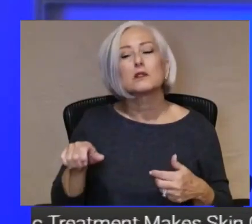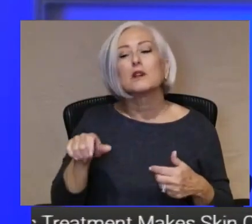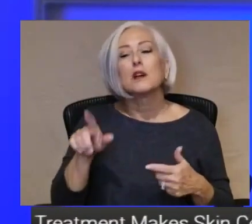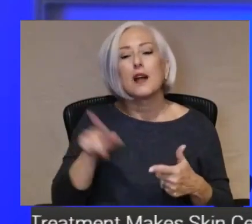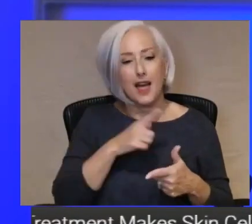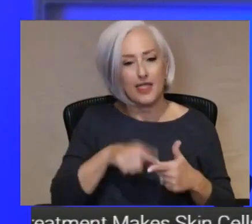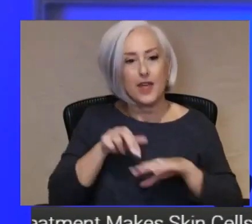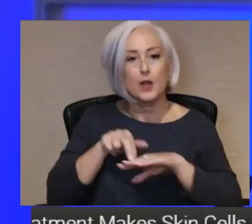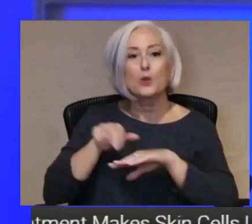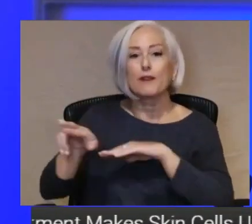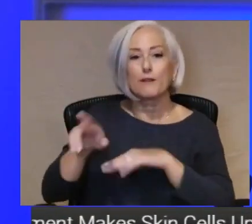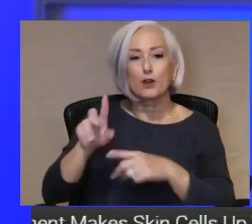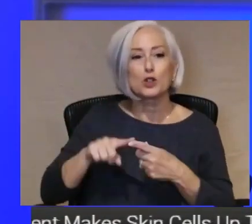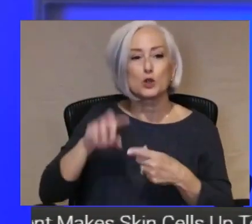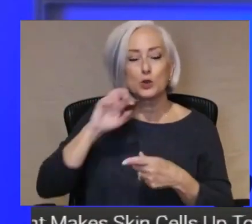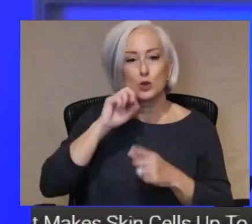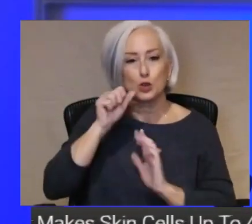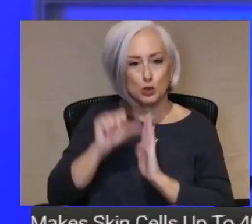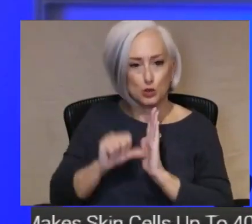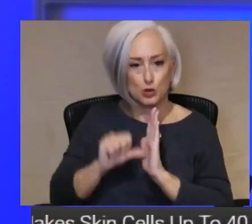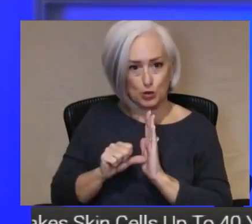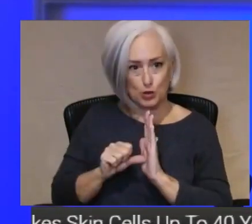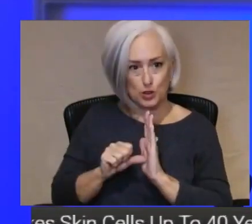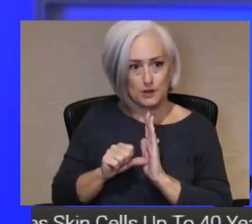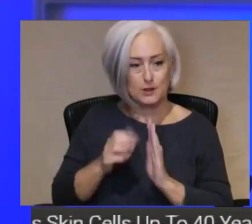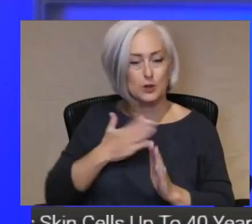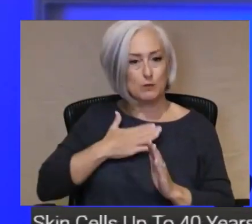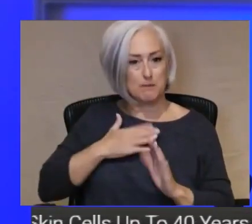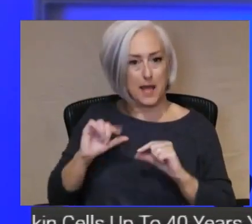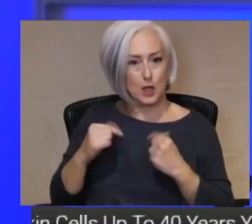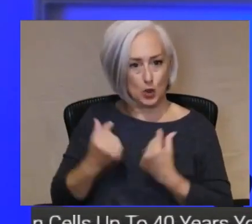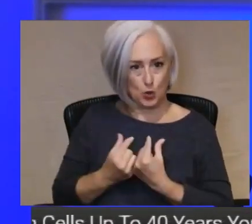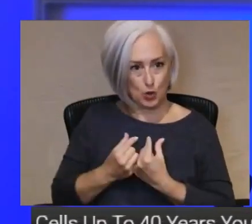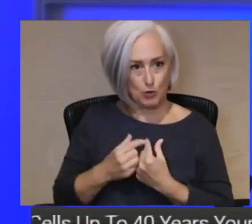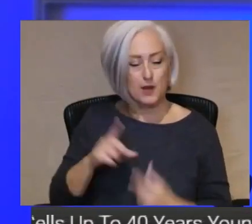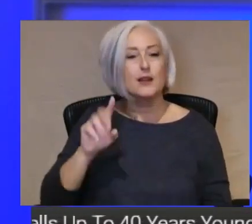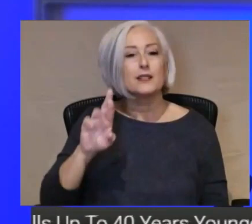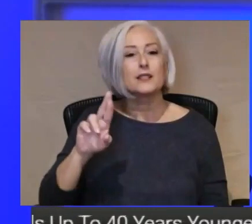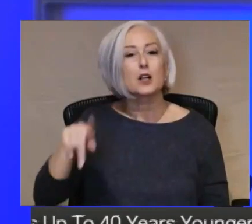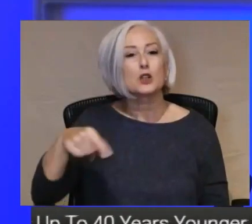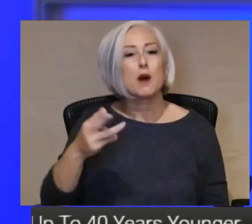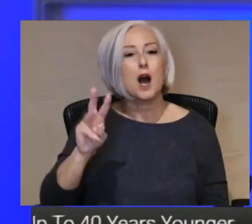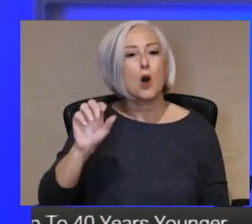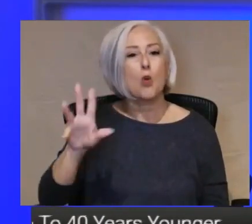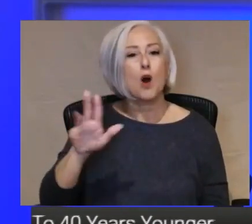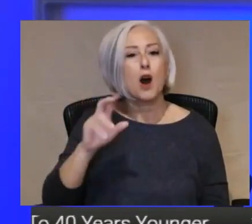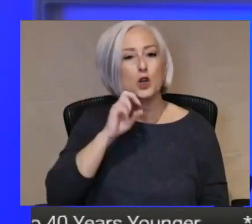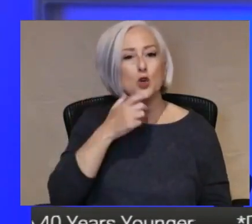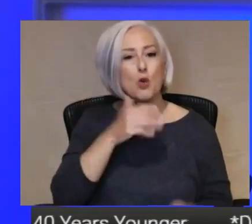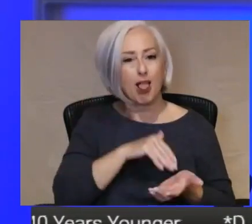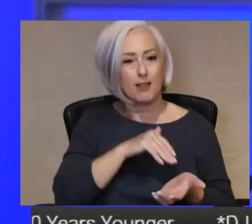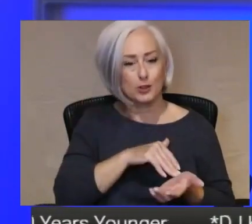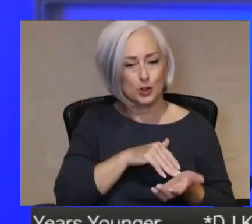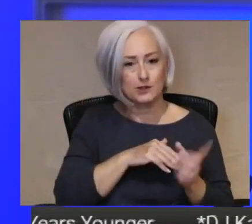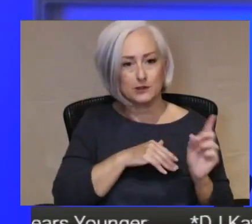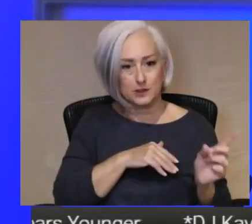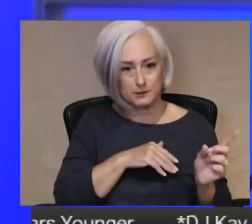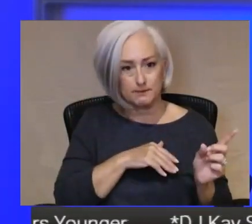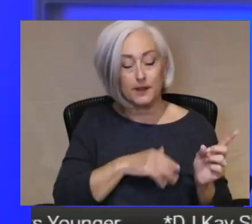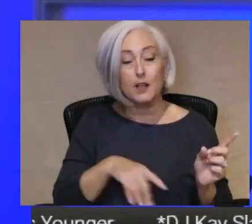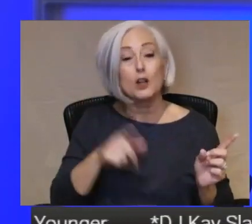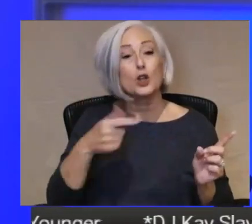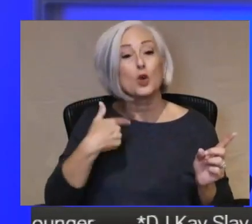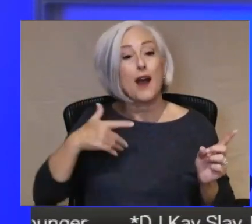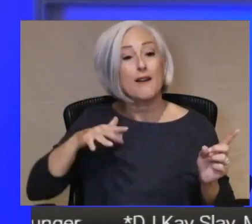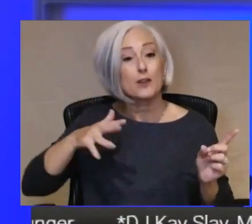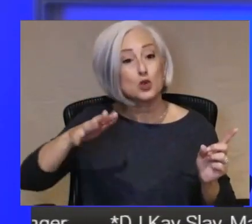to the neurosurgeons, so to my group. So Dr. Pahwa's group is a neurologist, and typically, you know, if you have tremor, we're going to want to see that